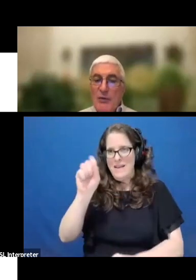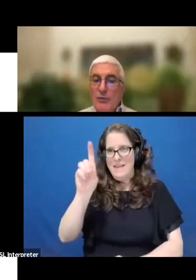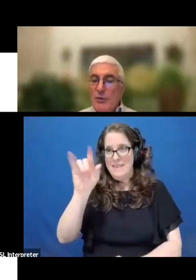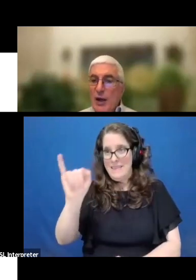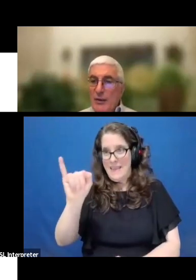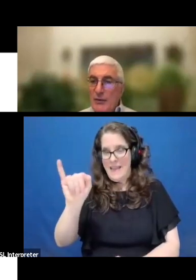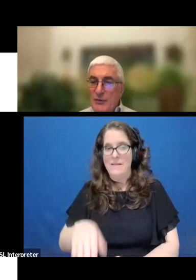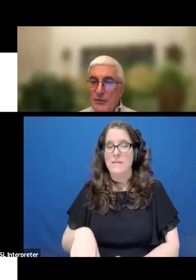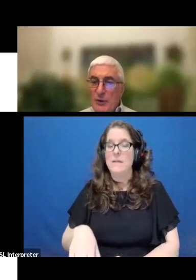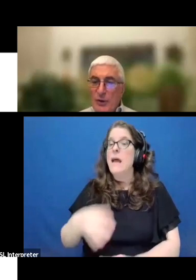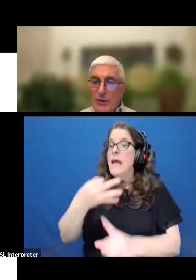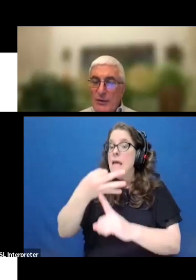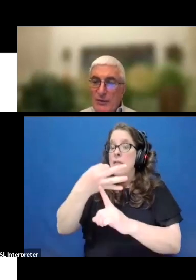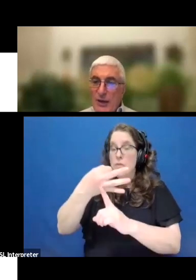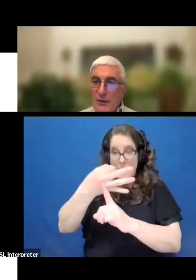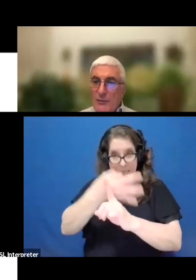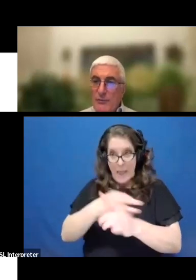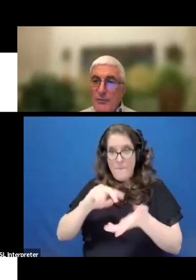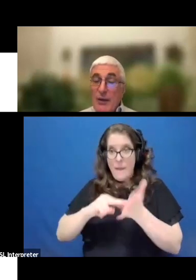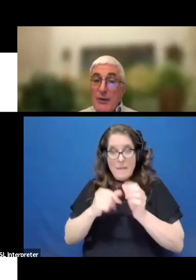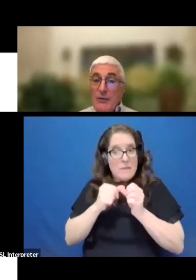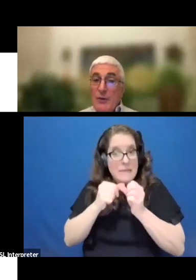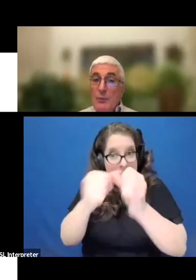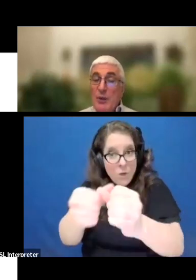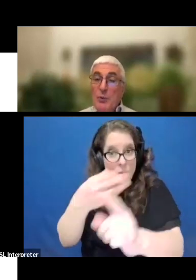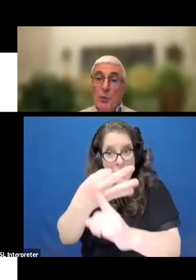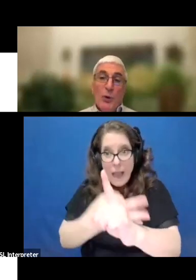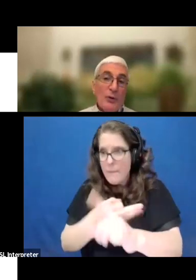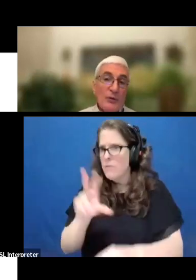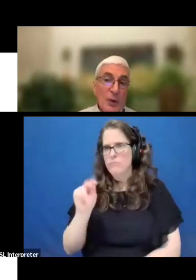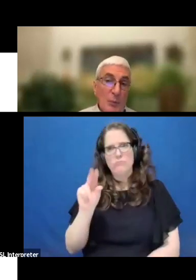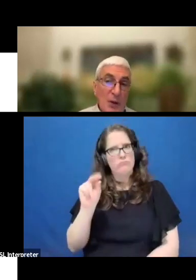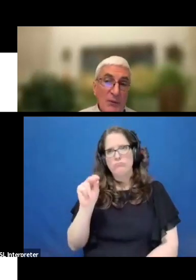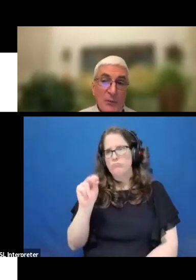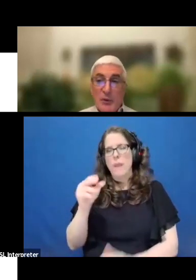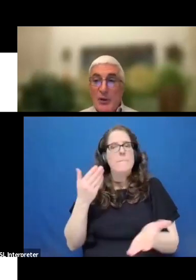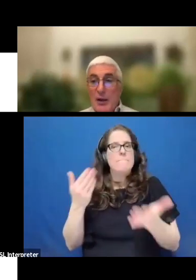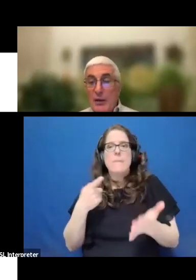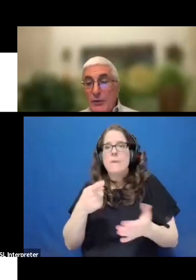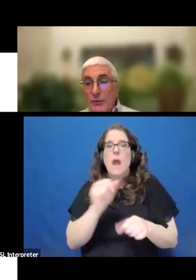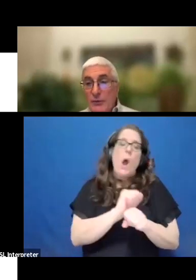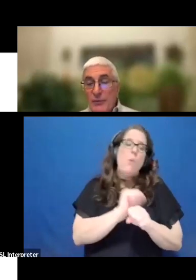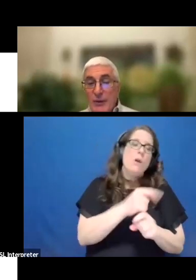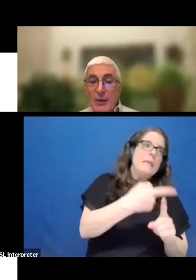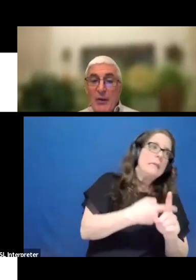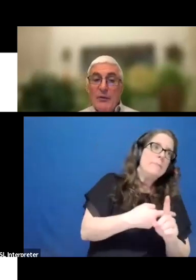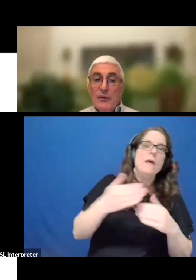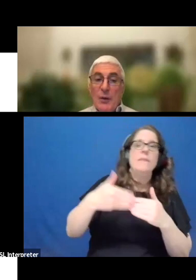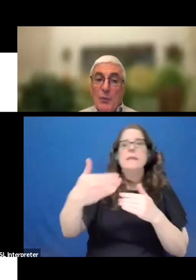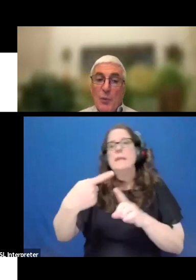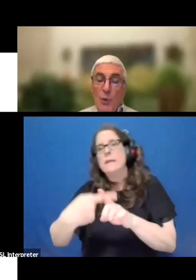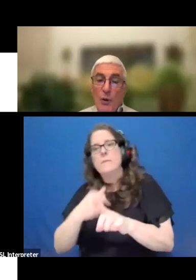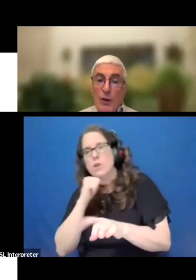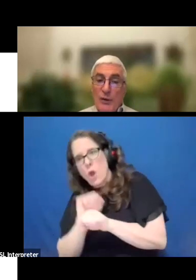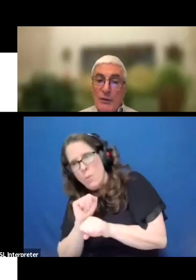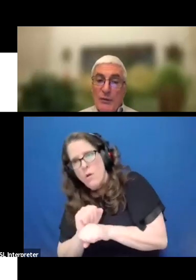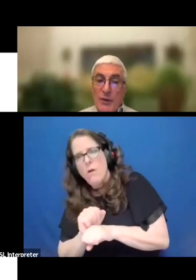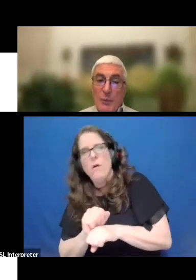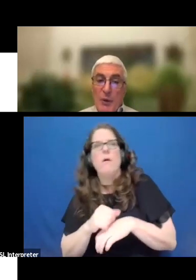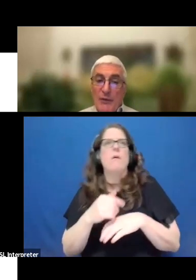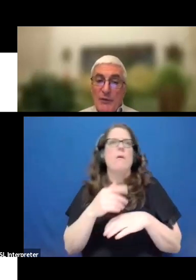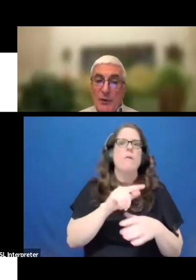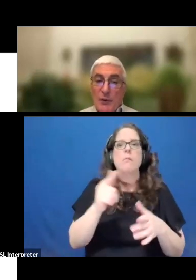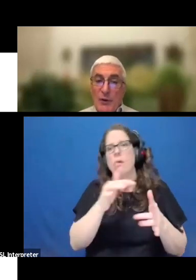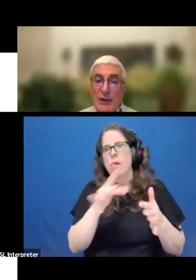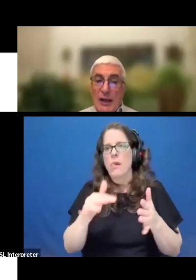9 months are not necessarily consecutive. Some people work some months, but not others. Some work